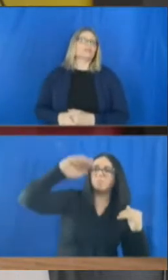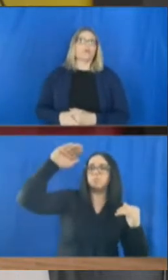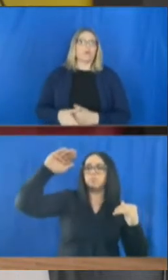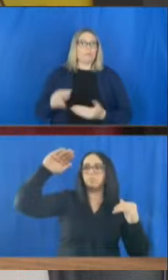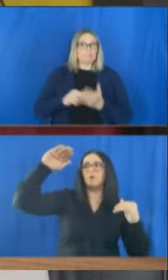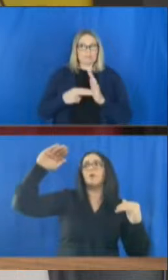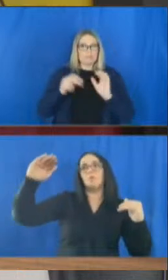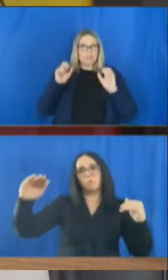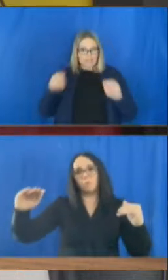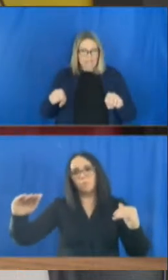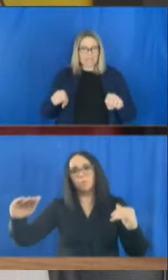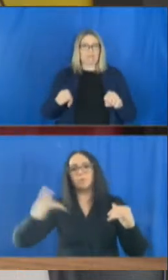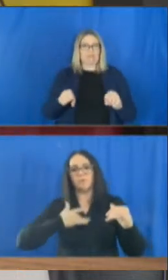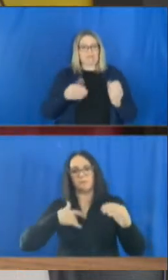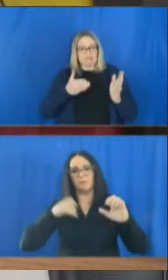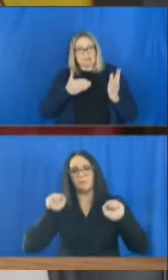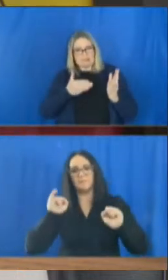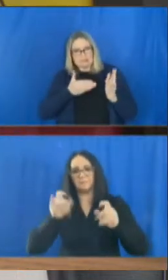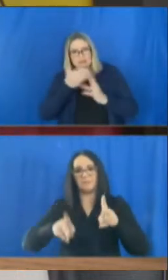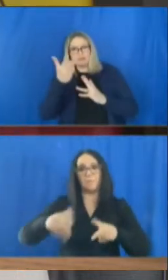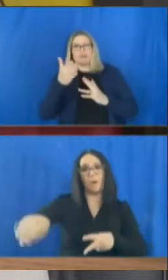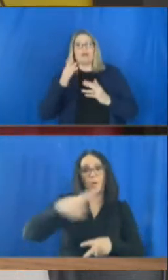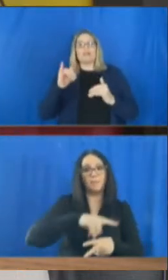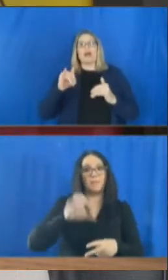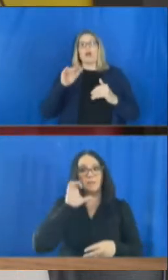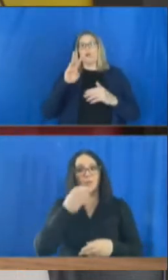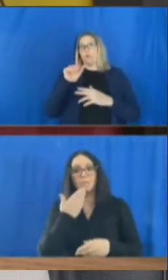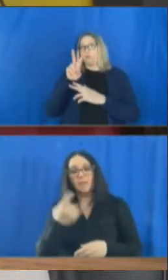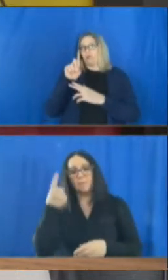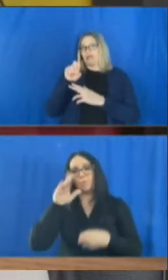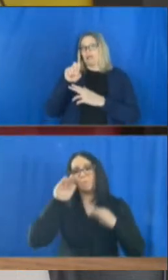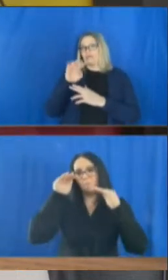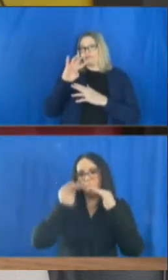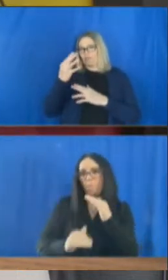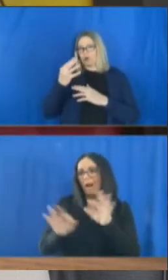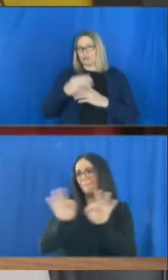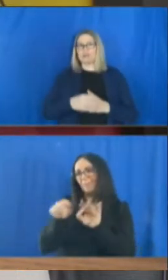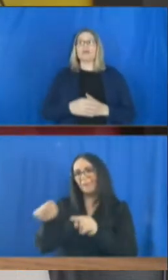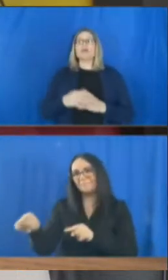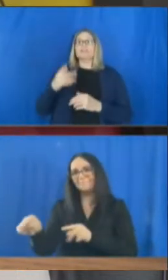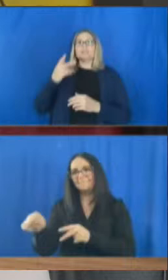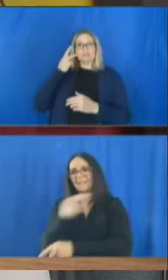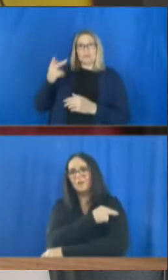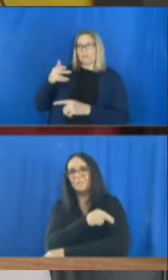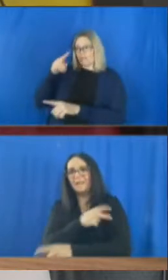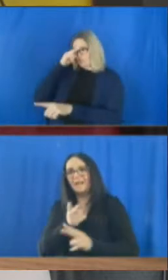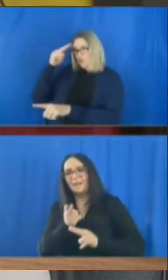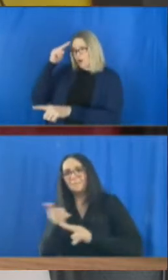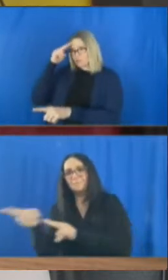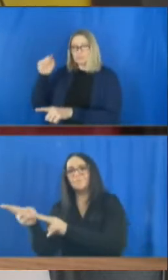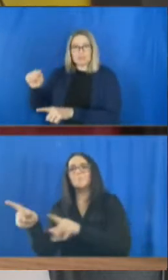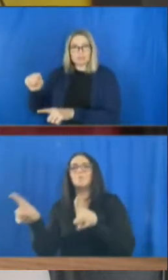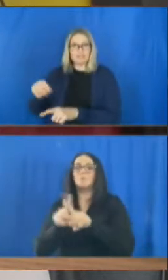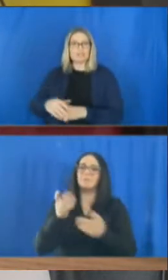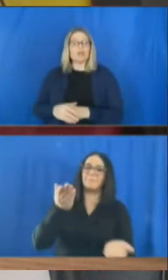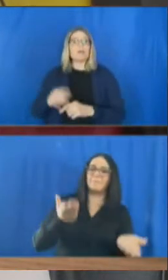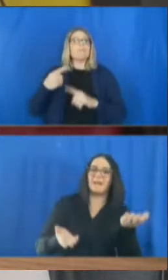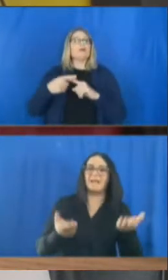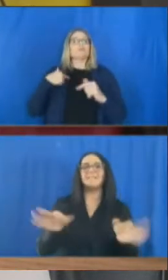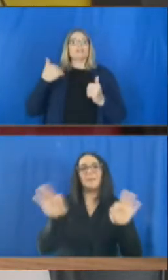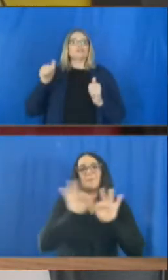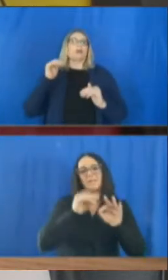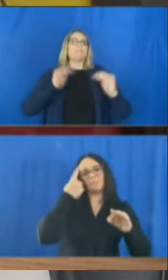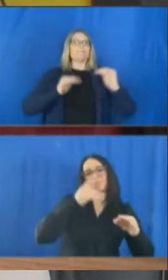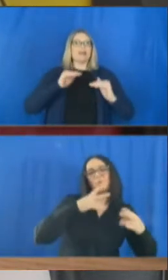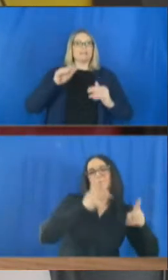their ability to earn an income, and children's education. Thank you. Mr. Fortnum, do you have a quick follow-up? Yeah,